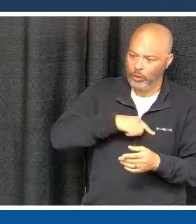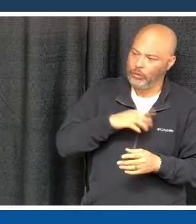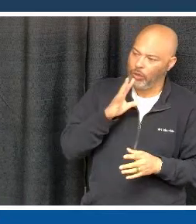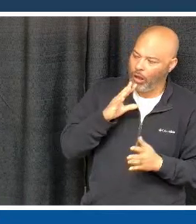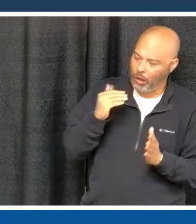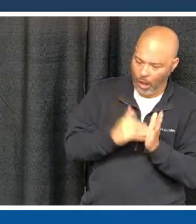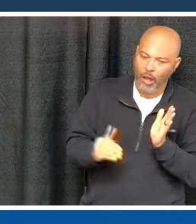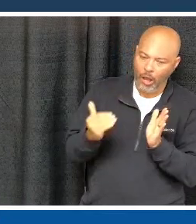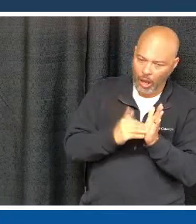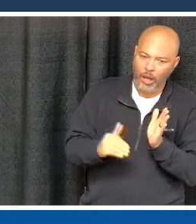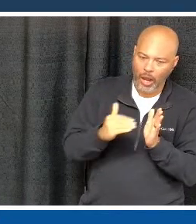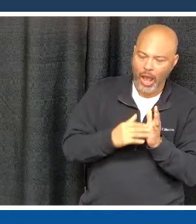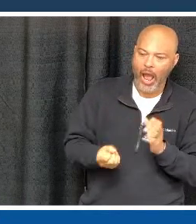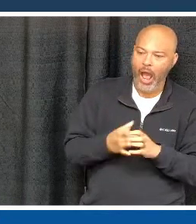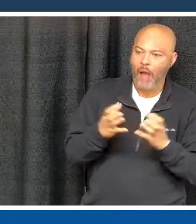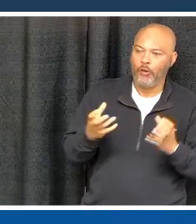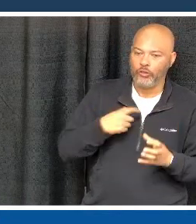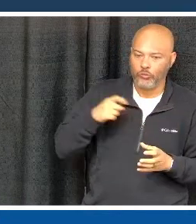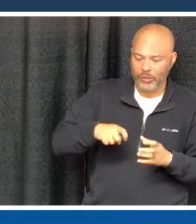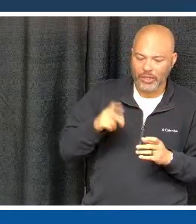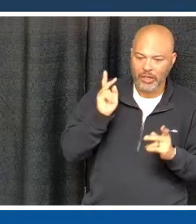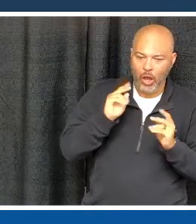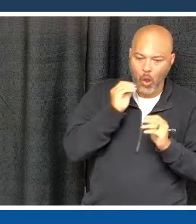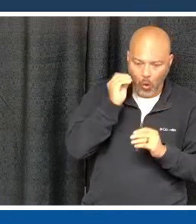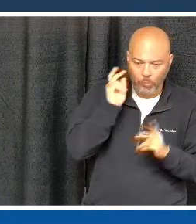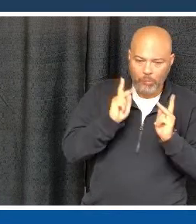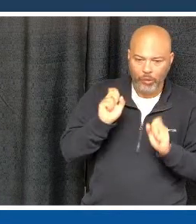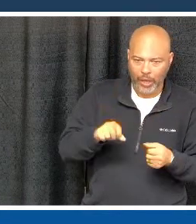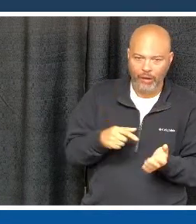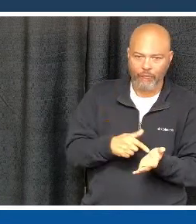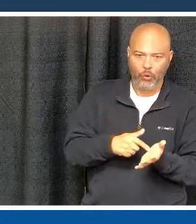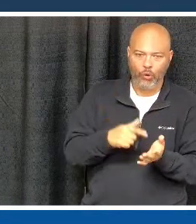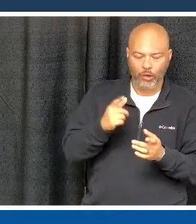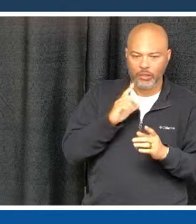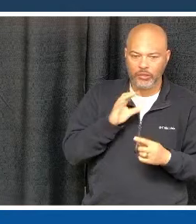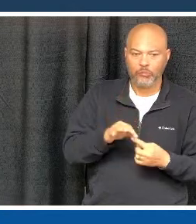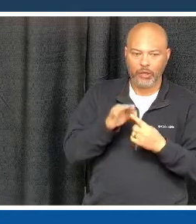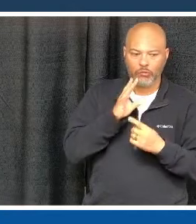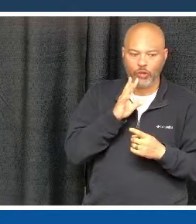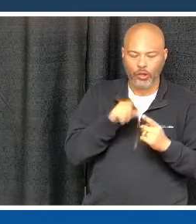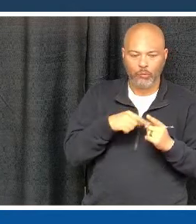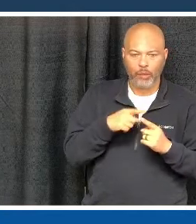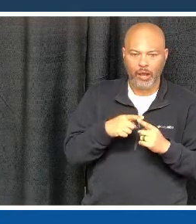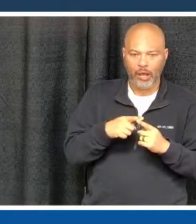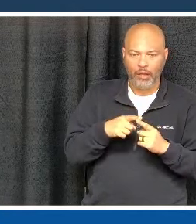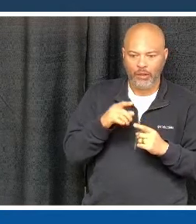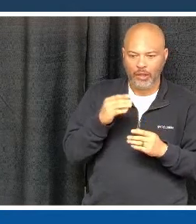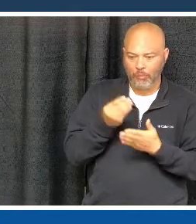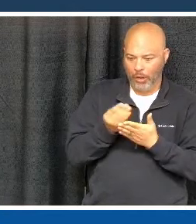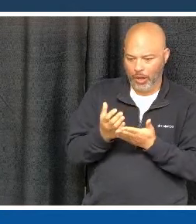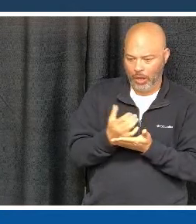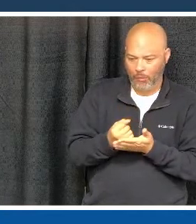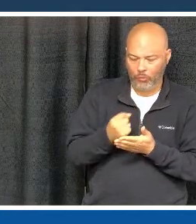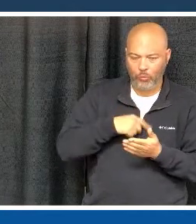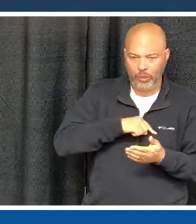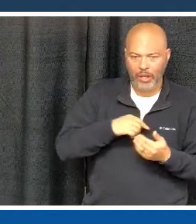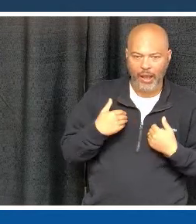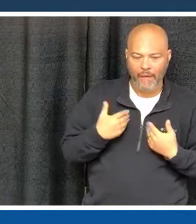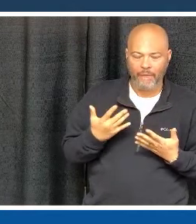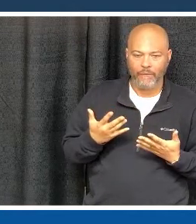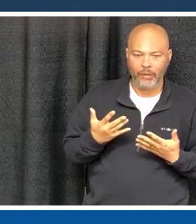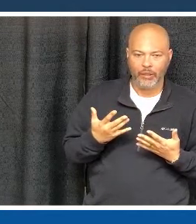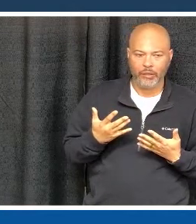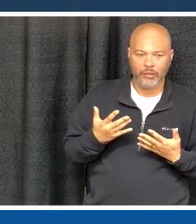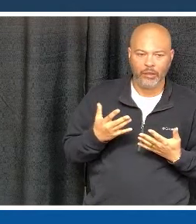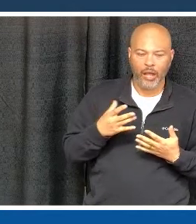talking about how much we need more affordable homes here, especially when you think about the income level that we've got and